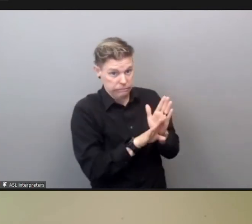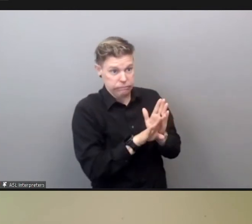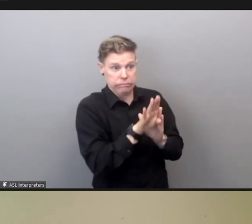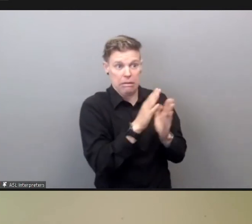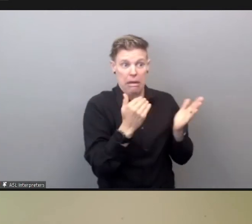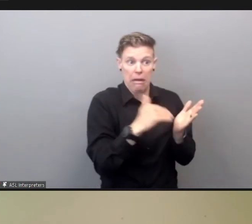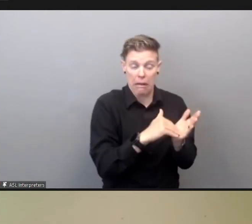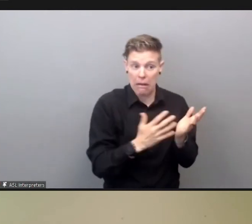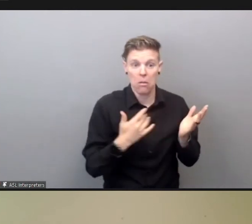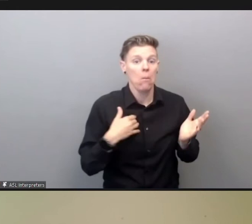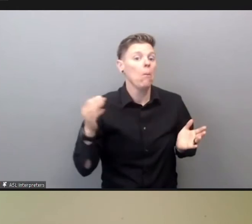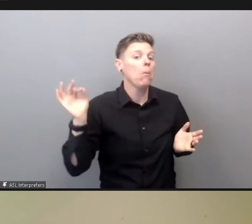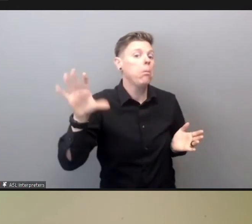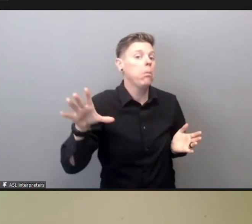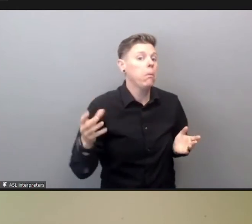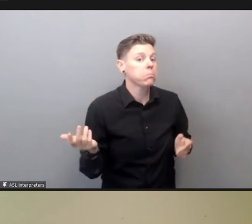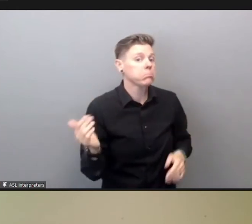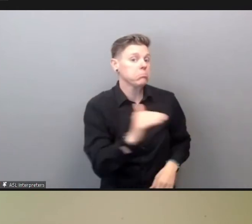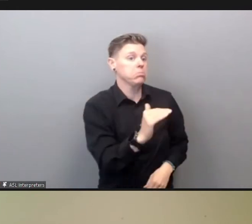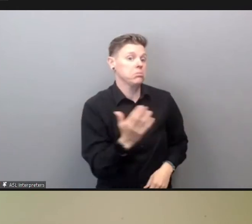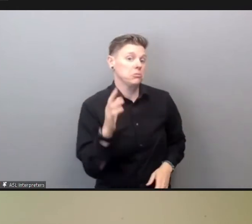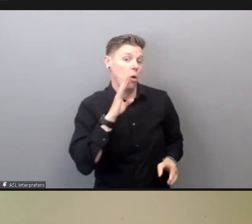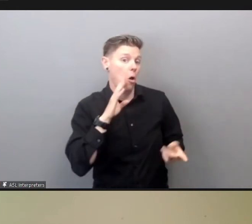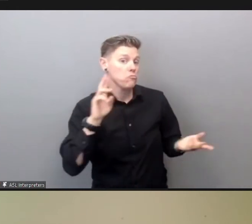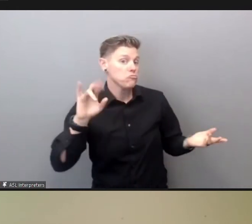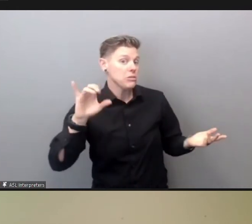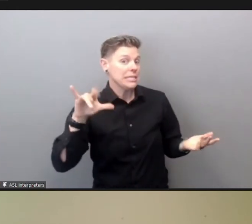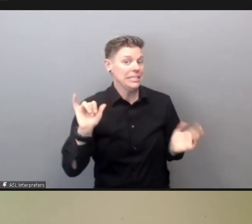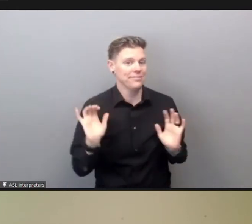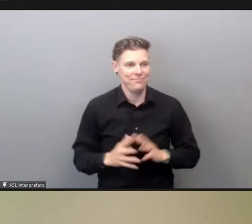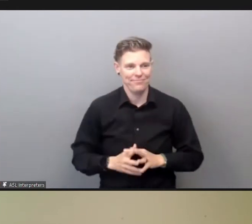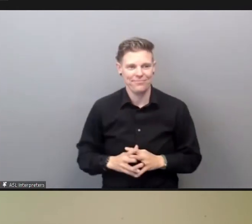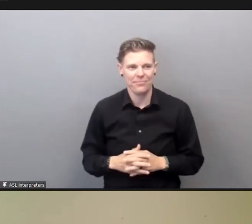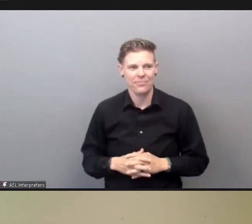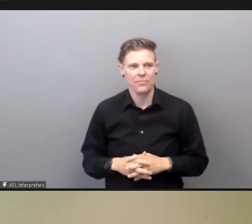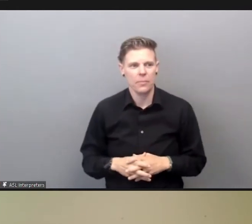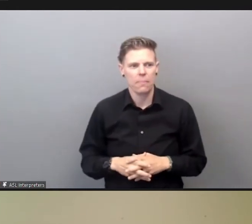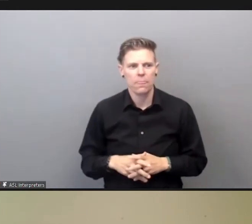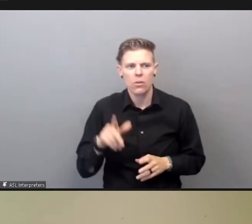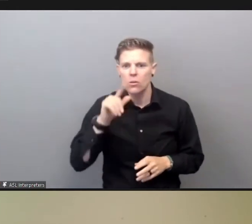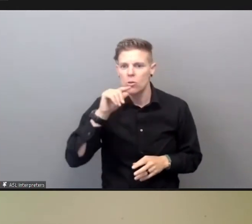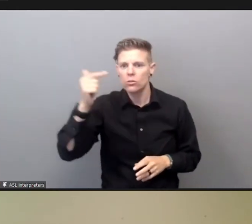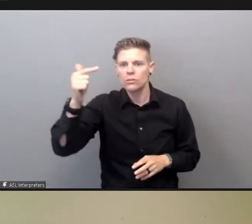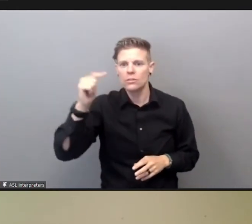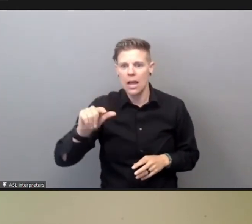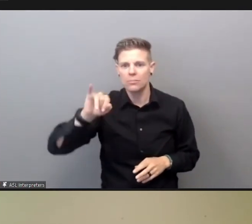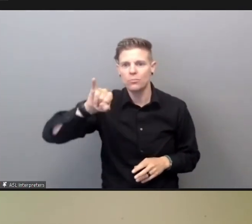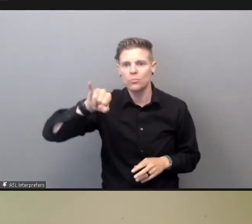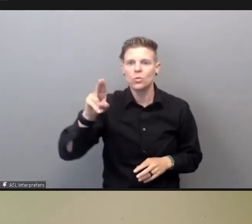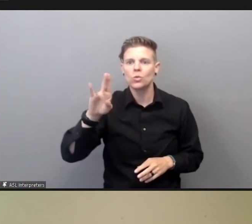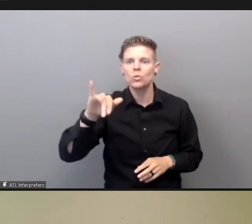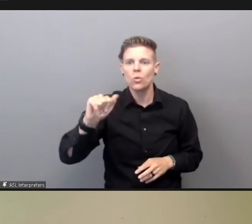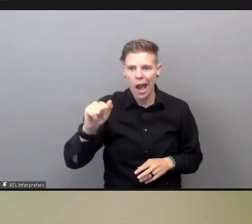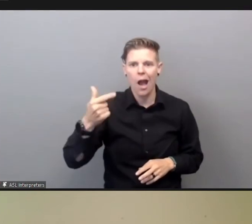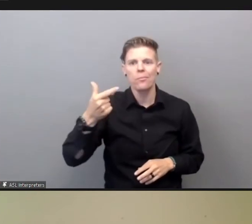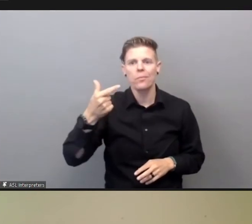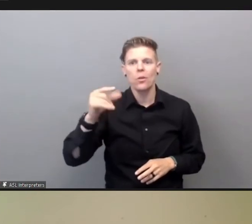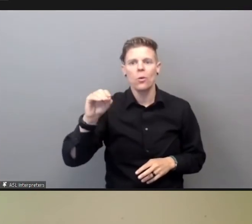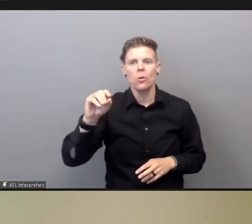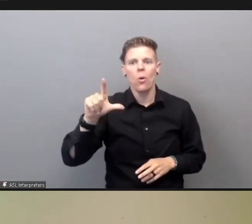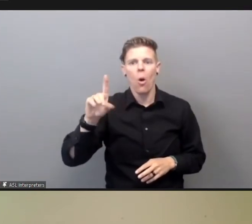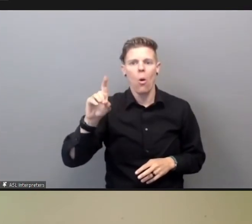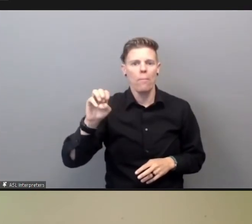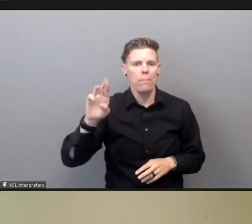don't have to ask an employment question, but I think Julia is next. Yep, Julia, your turn. Go for it. Okay, I apologize.